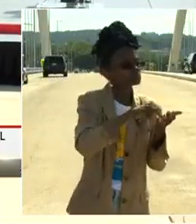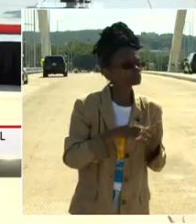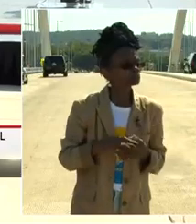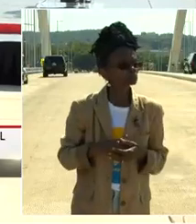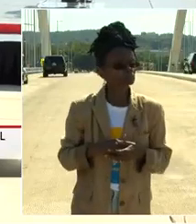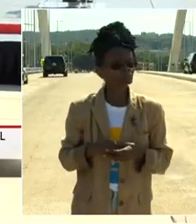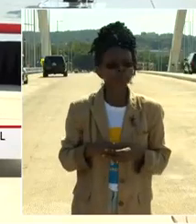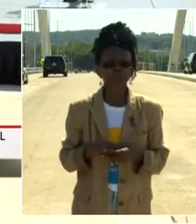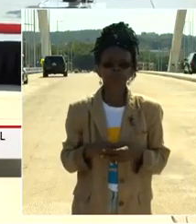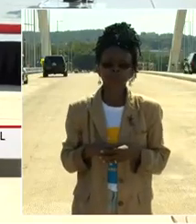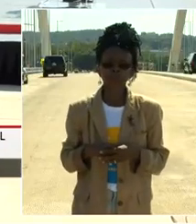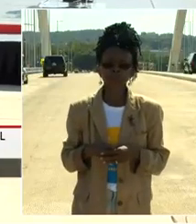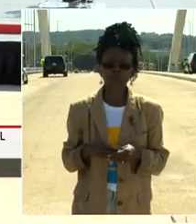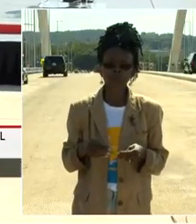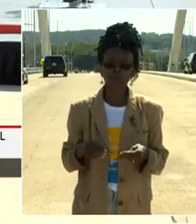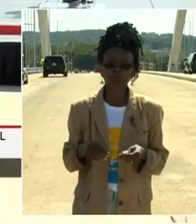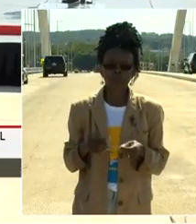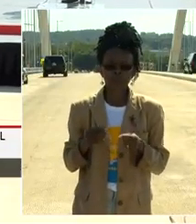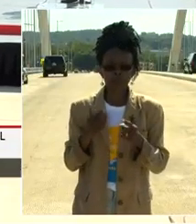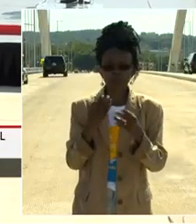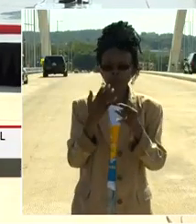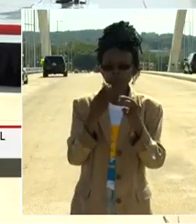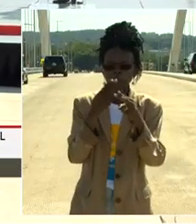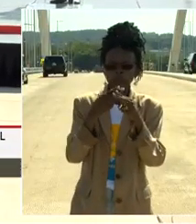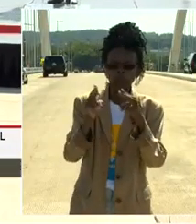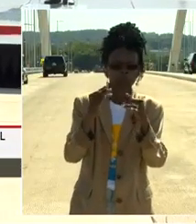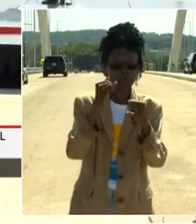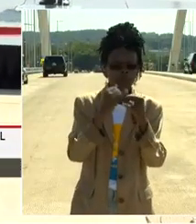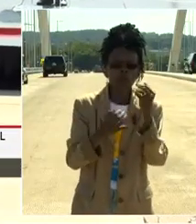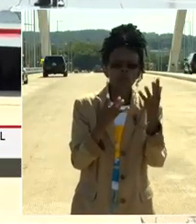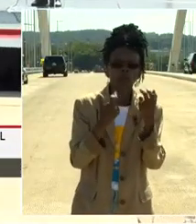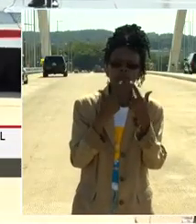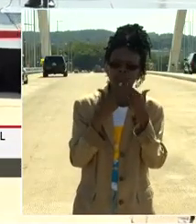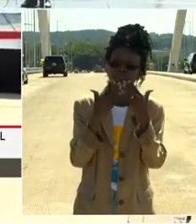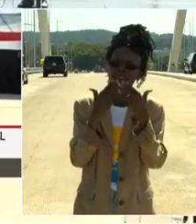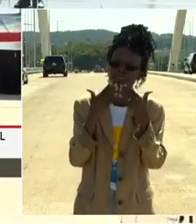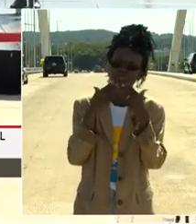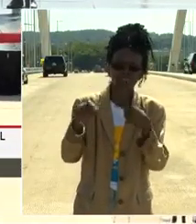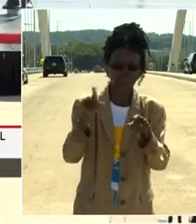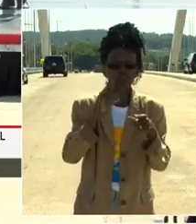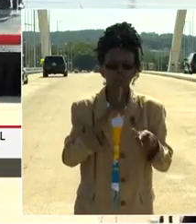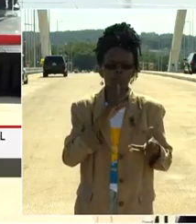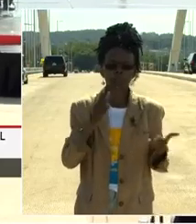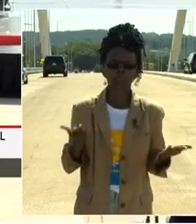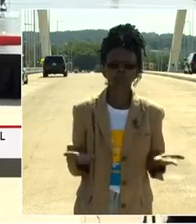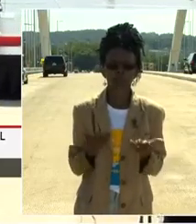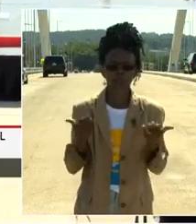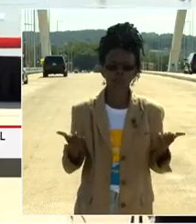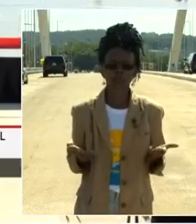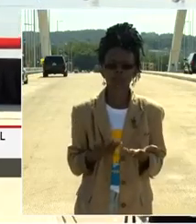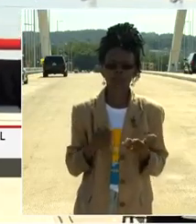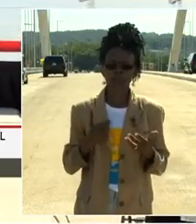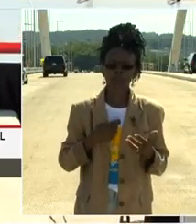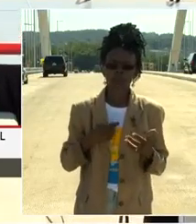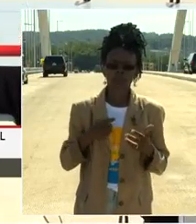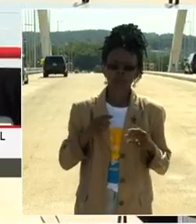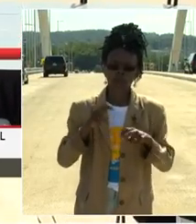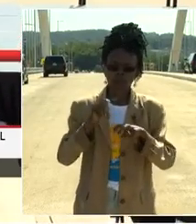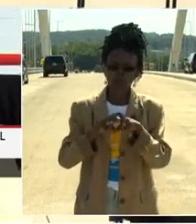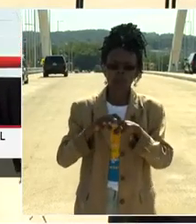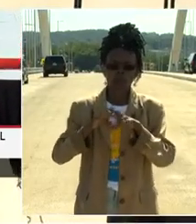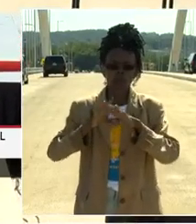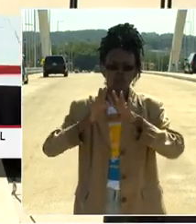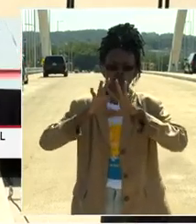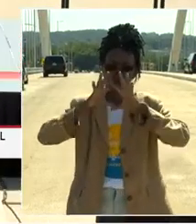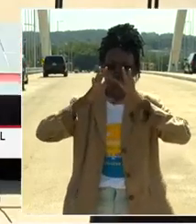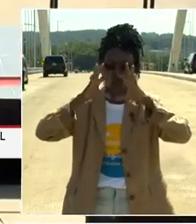And finally, I want to thank all of you for being here today. As I travel around the world, one of the most common questions I'm asked